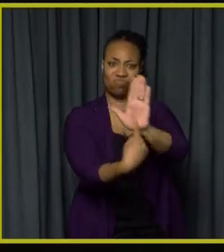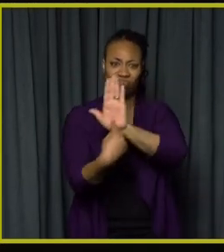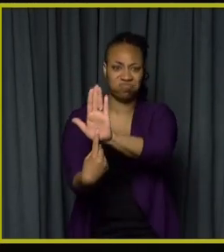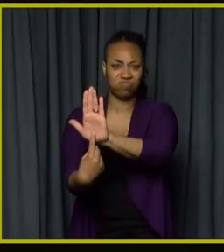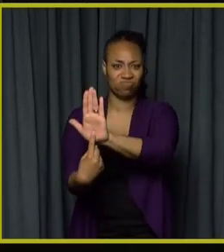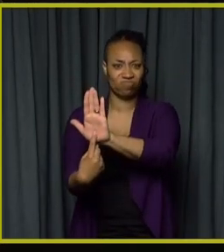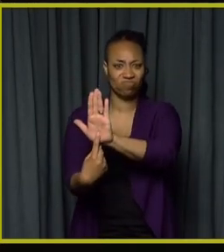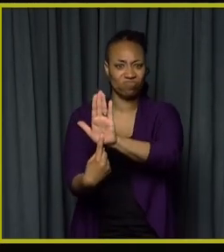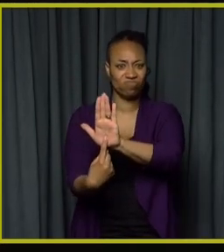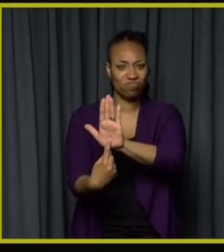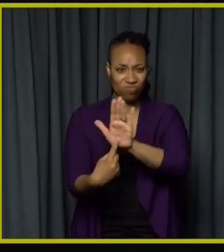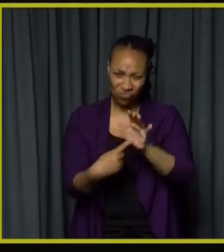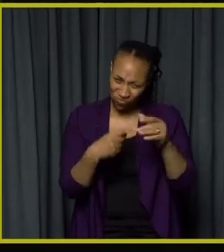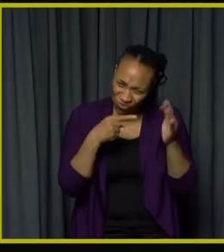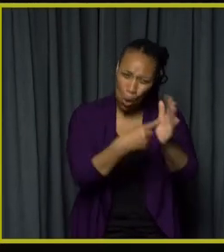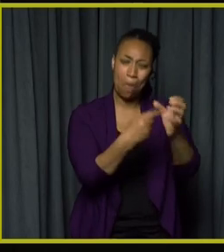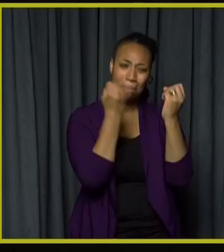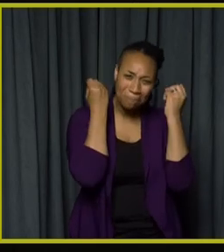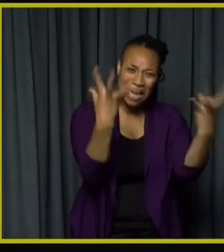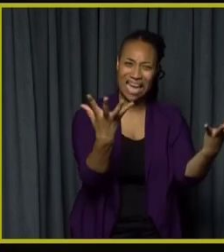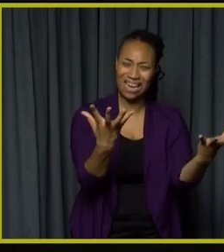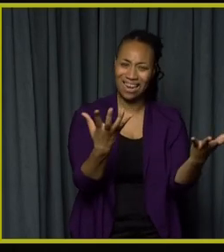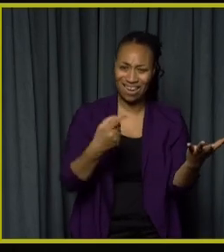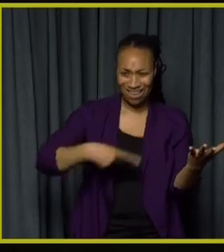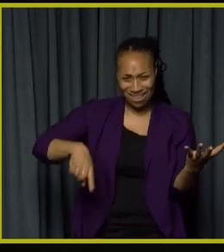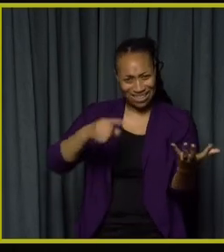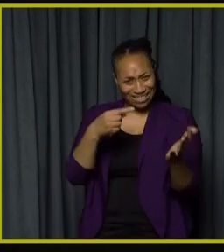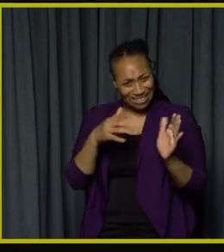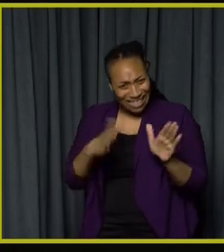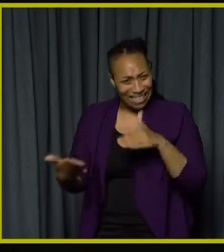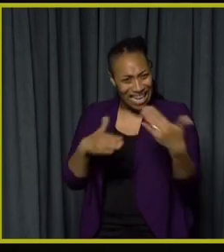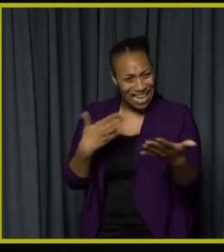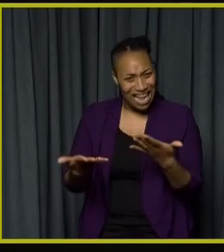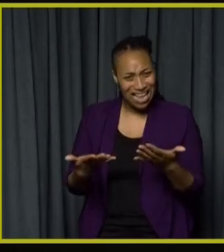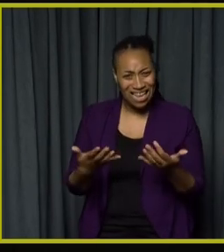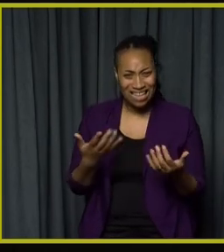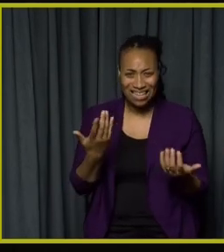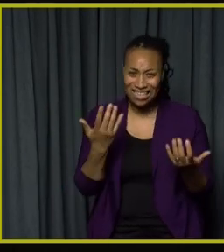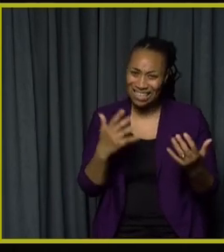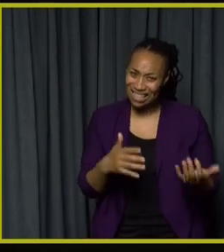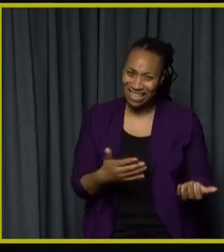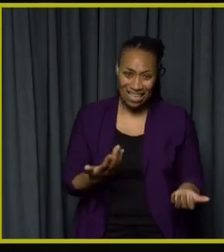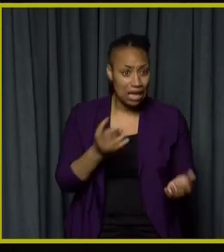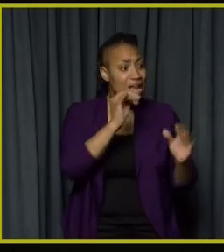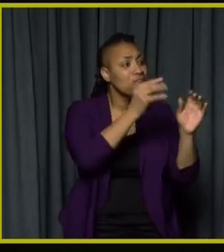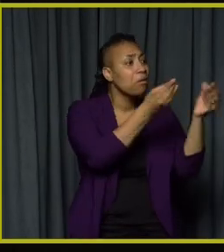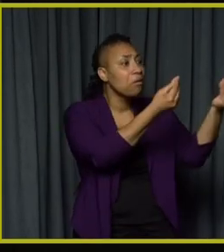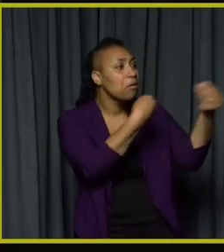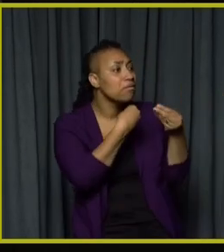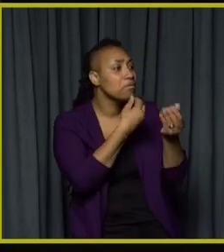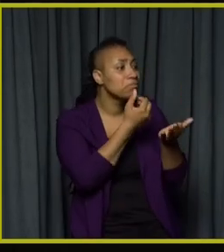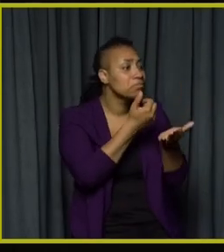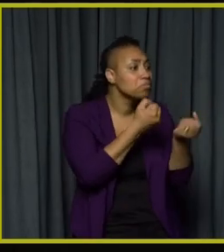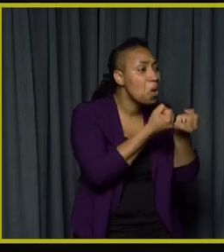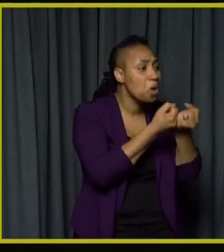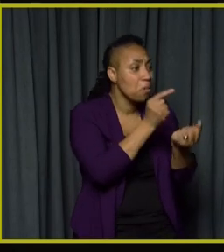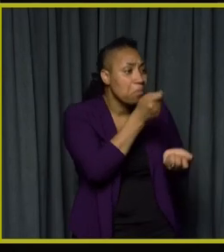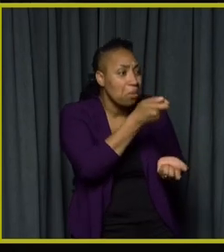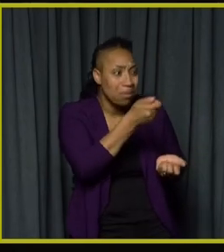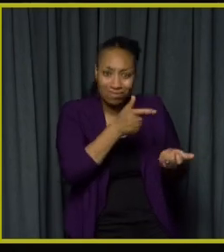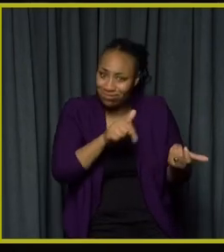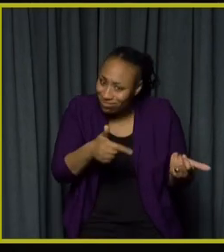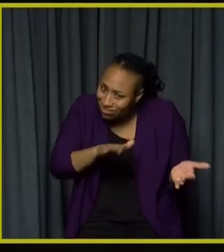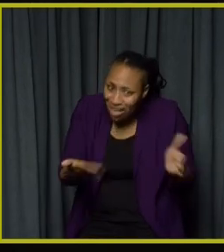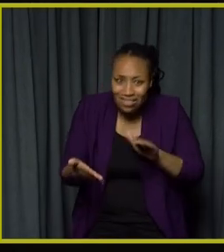measurement. Denying health care has a death measurement. My son, William III, told me